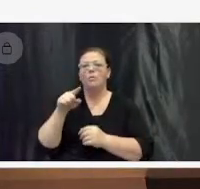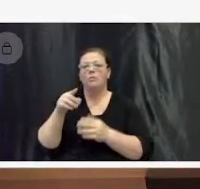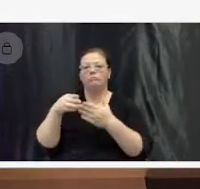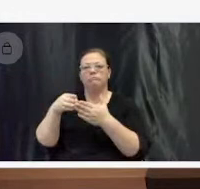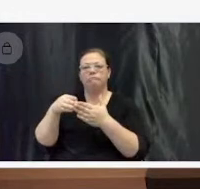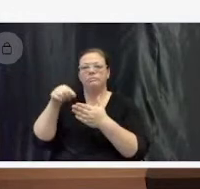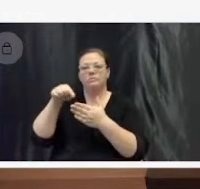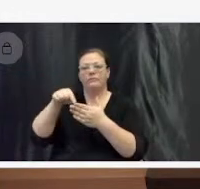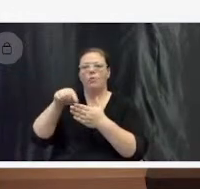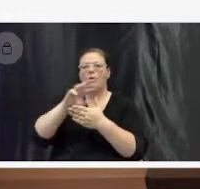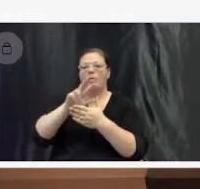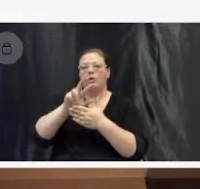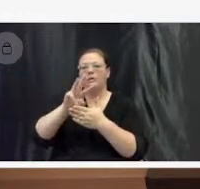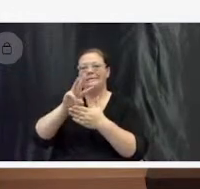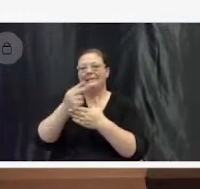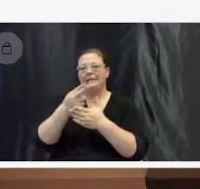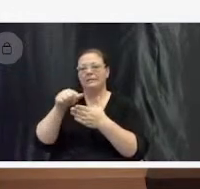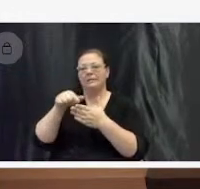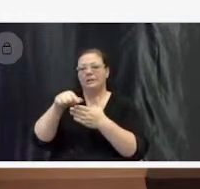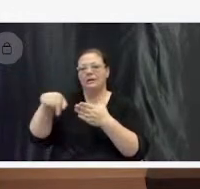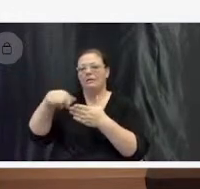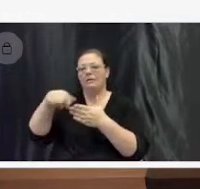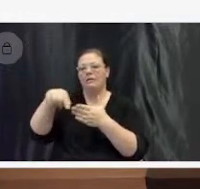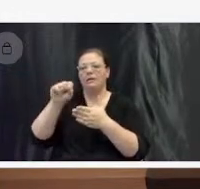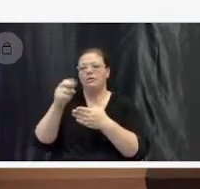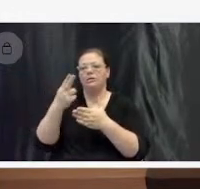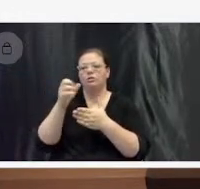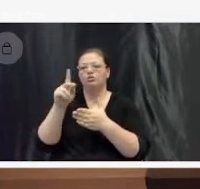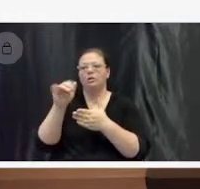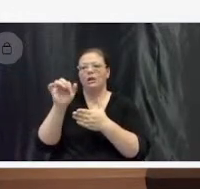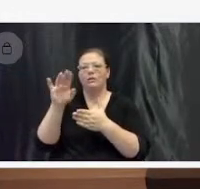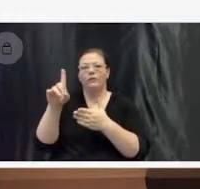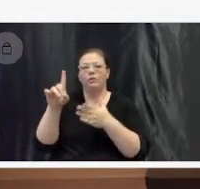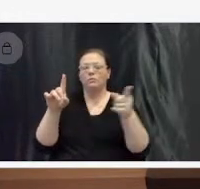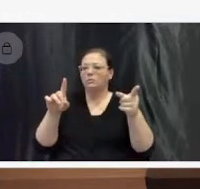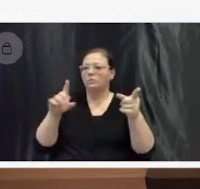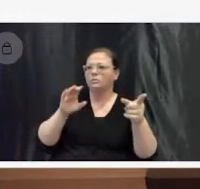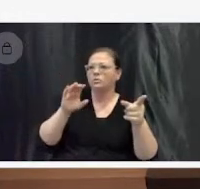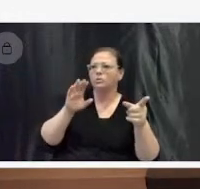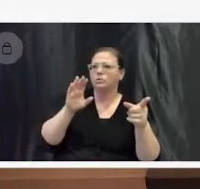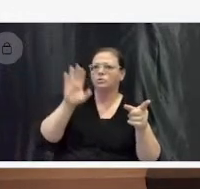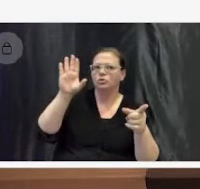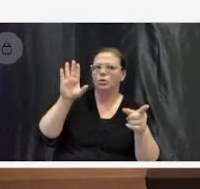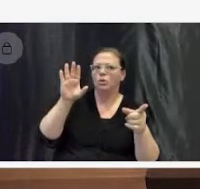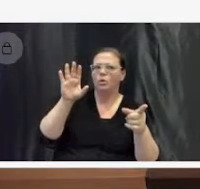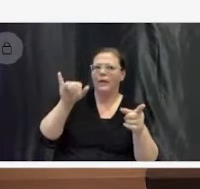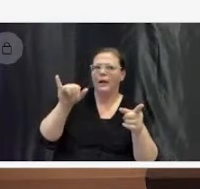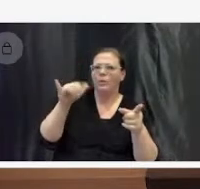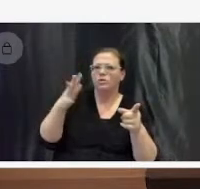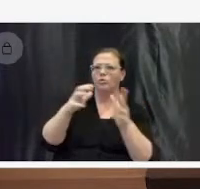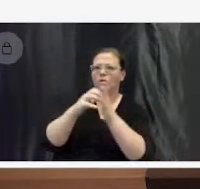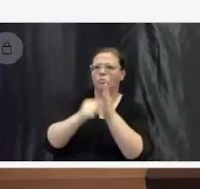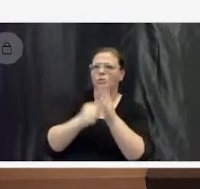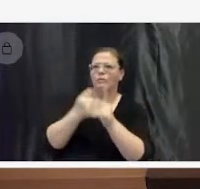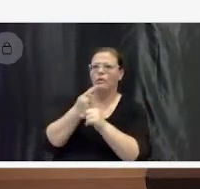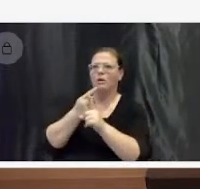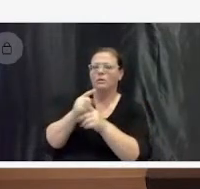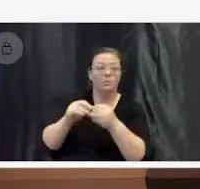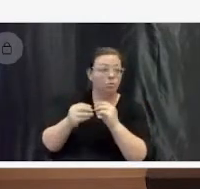West 36th Street and Shackelford Road. Sir, wasn't that pulled off? Item